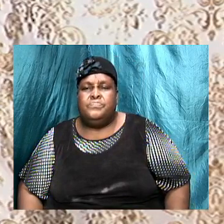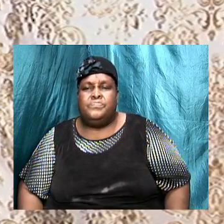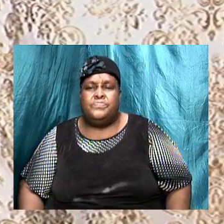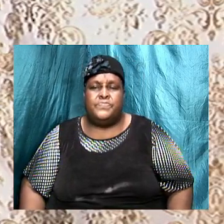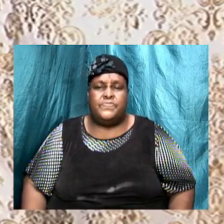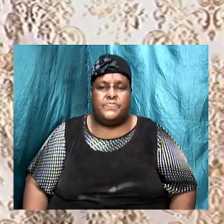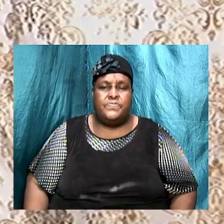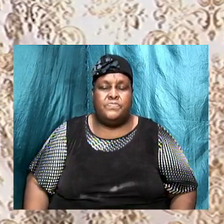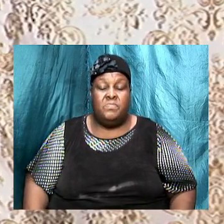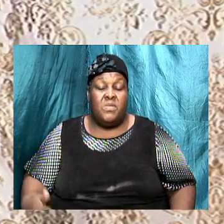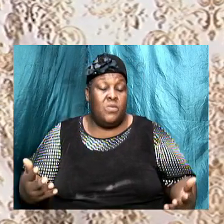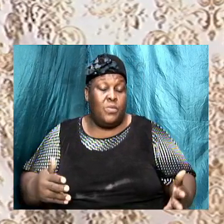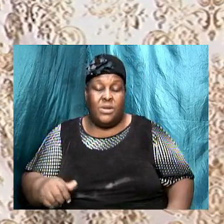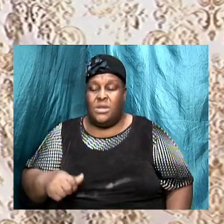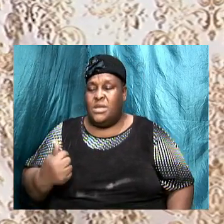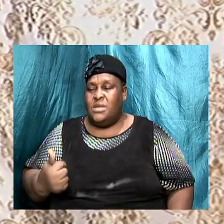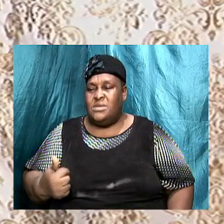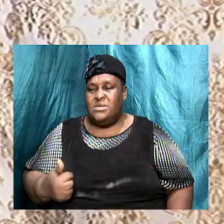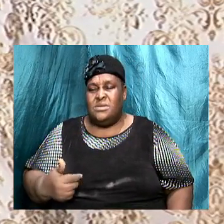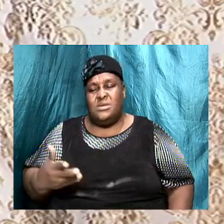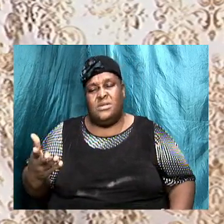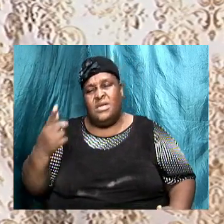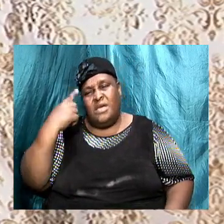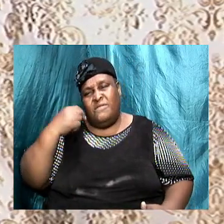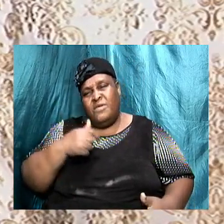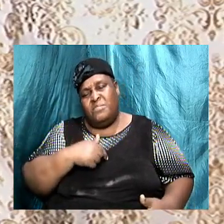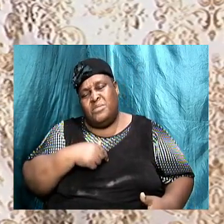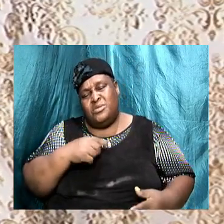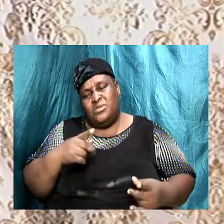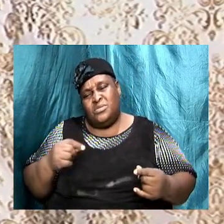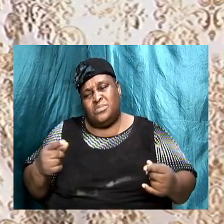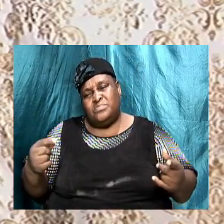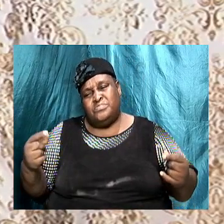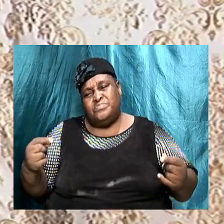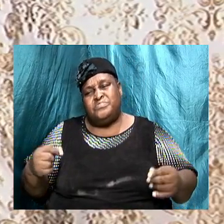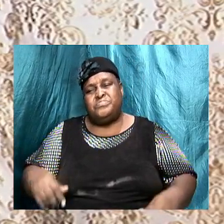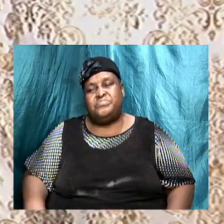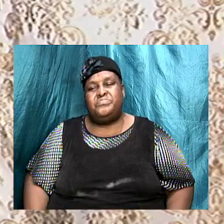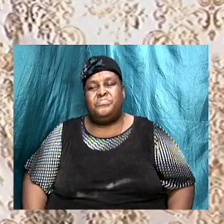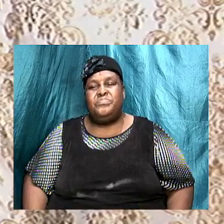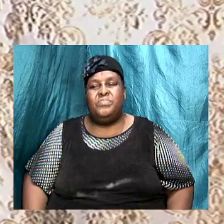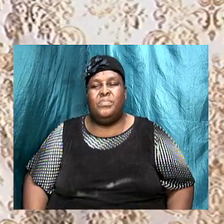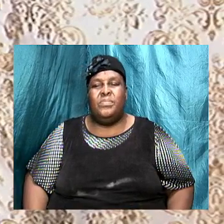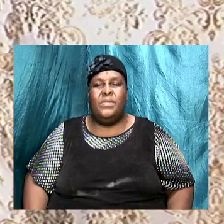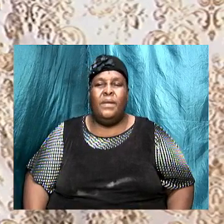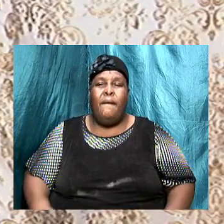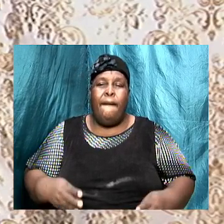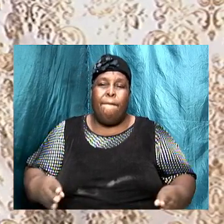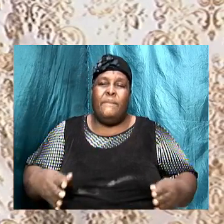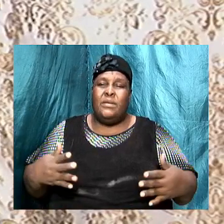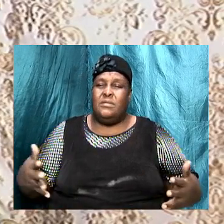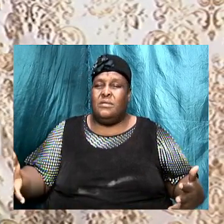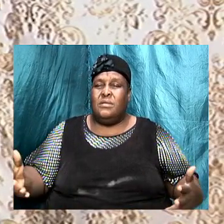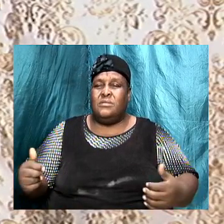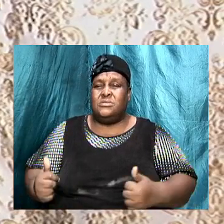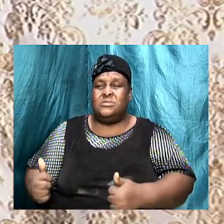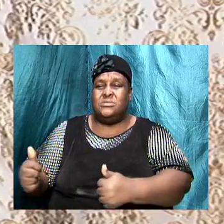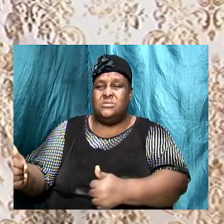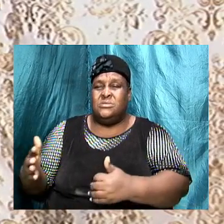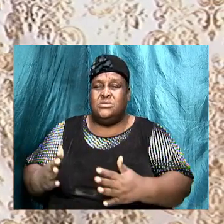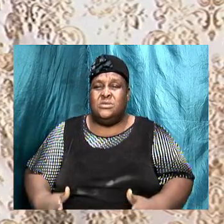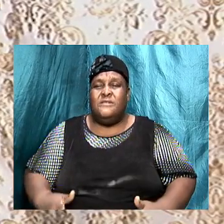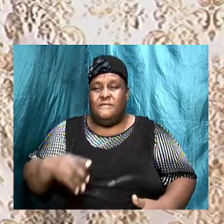what else is there for me to do? So we said that the major things that the apostle deal with were